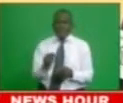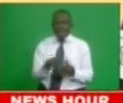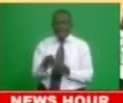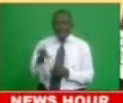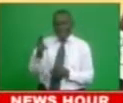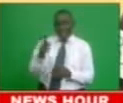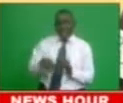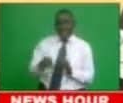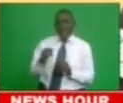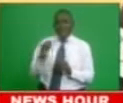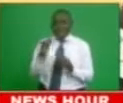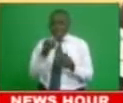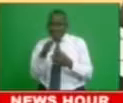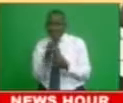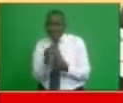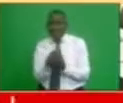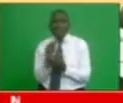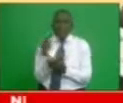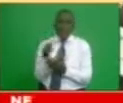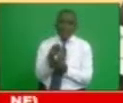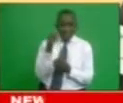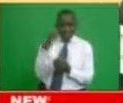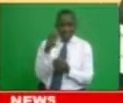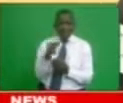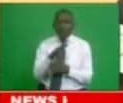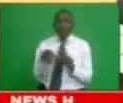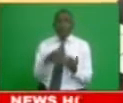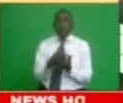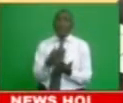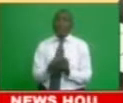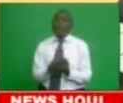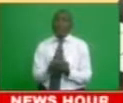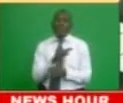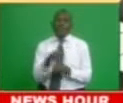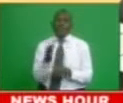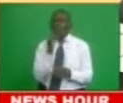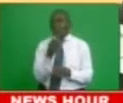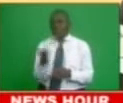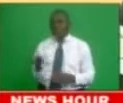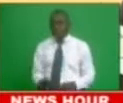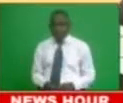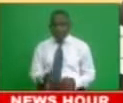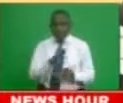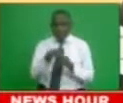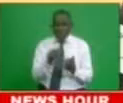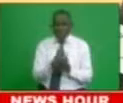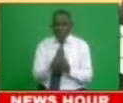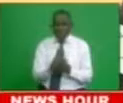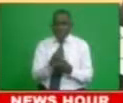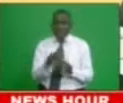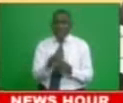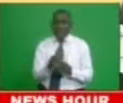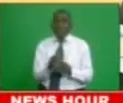than the average that we observed for the entire non-food group. And these pulled up, these